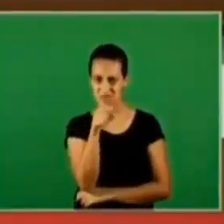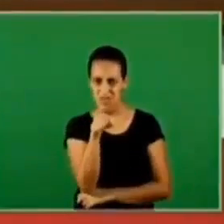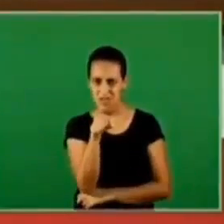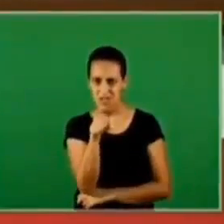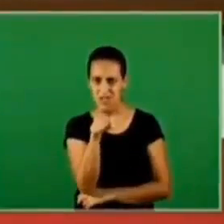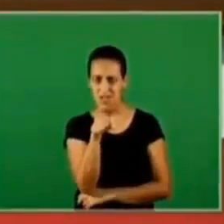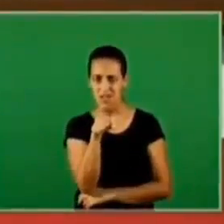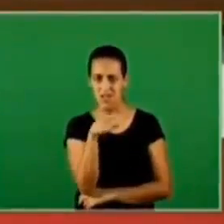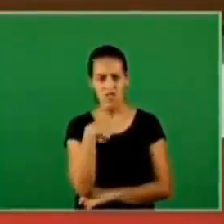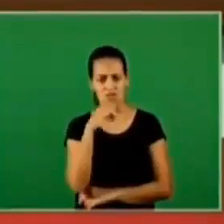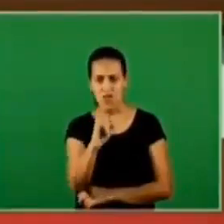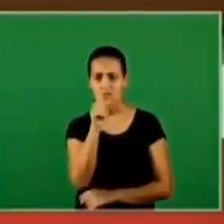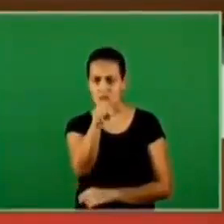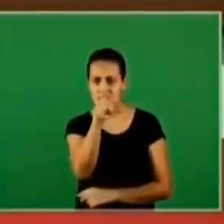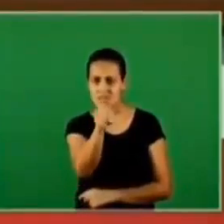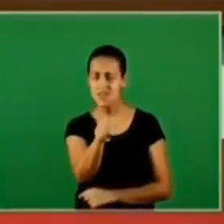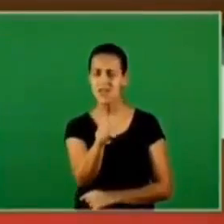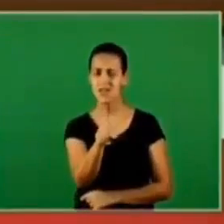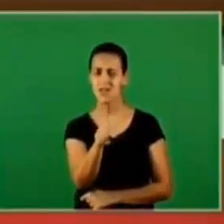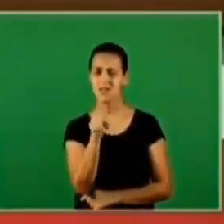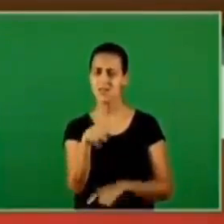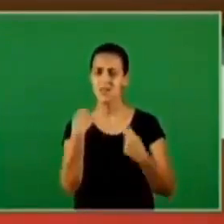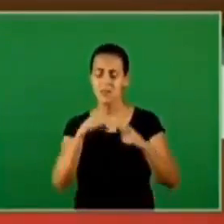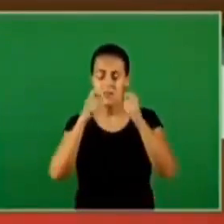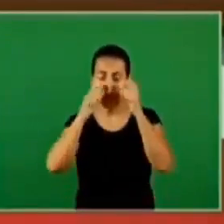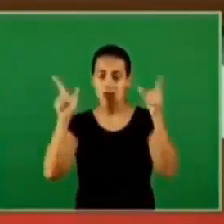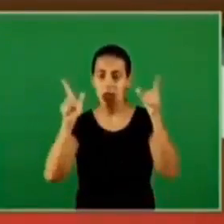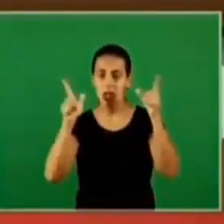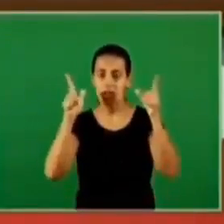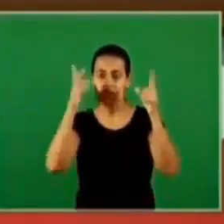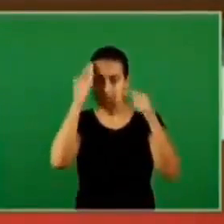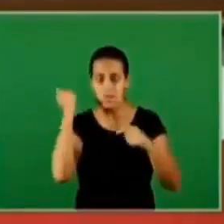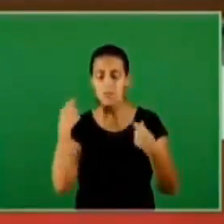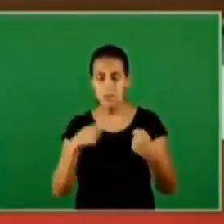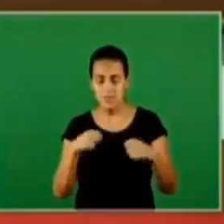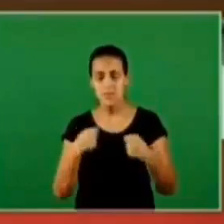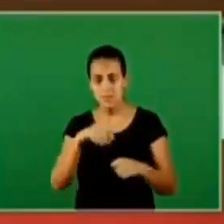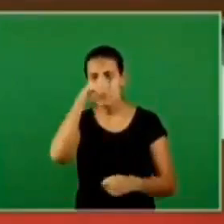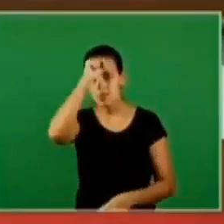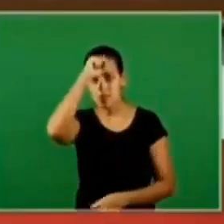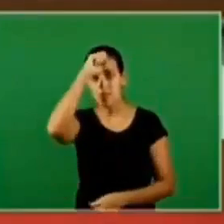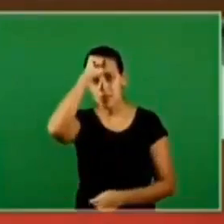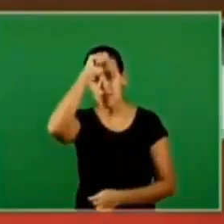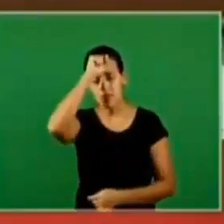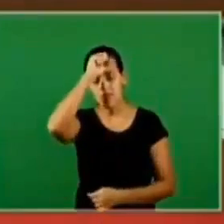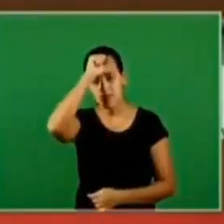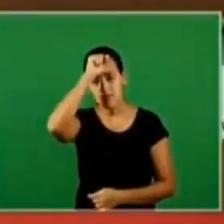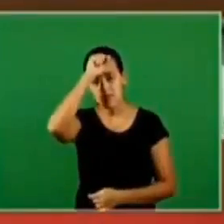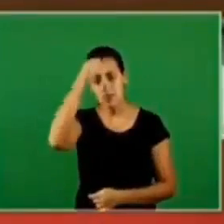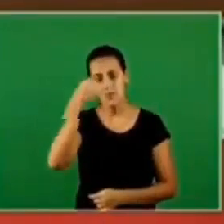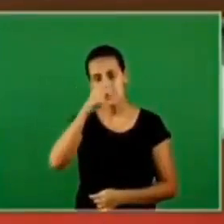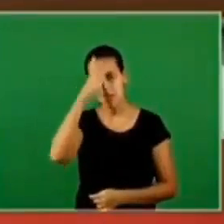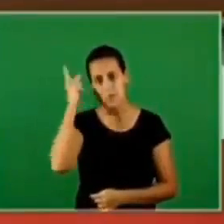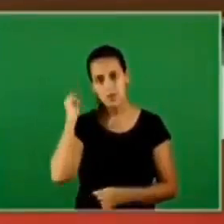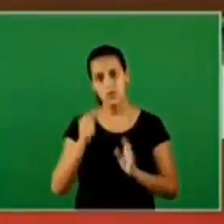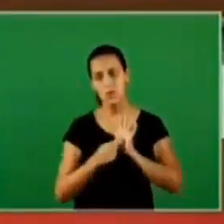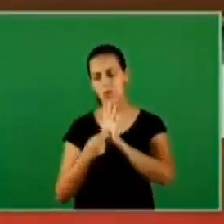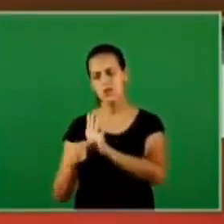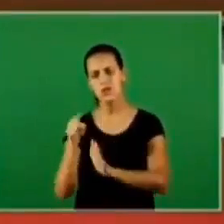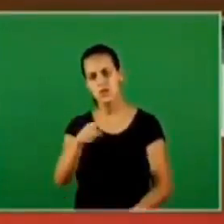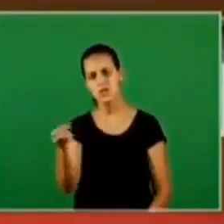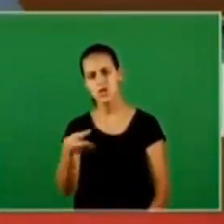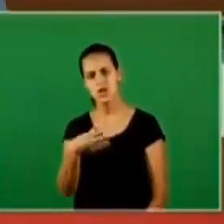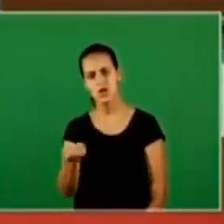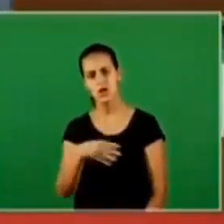few are biting their nails to tell you this, that you need to know this, that somebody comes to you and says, bring